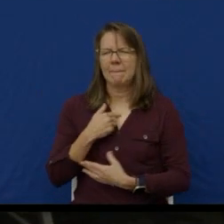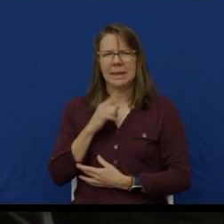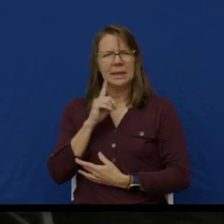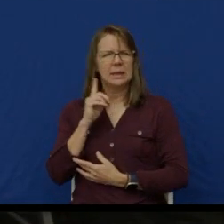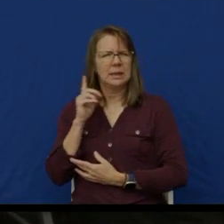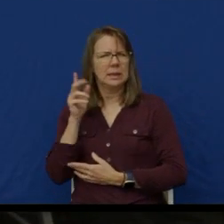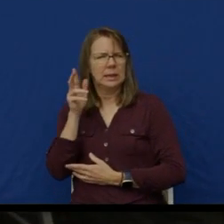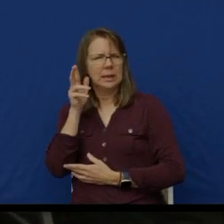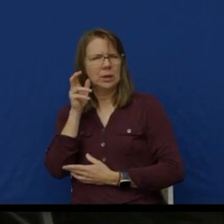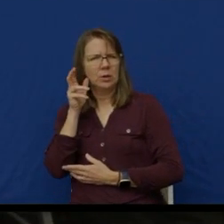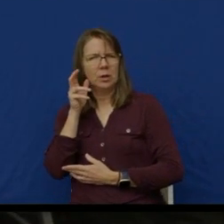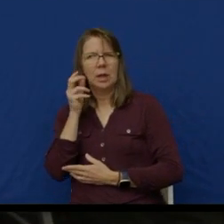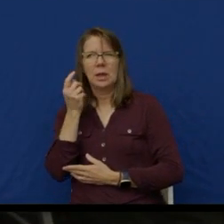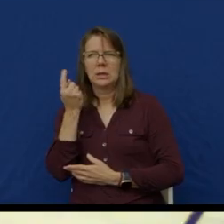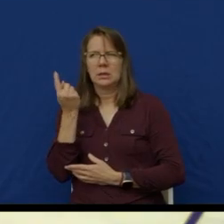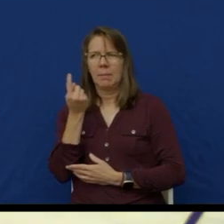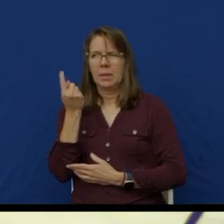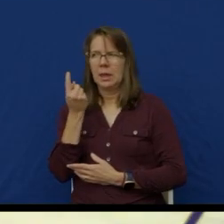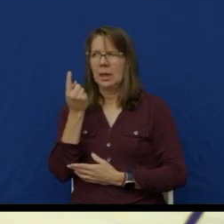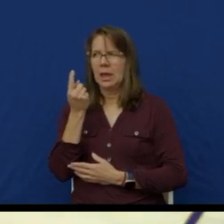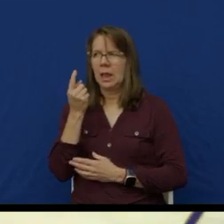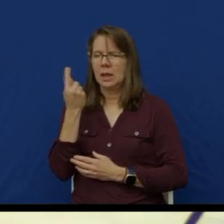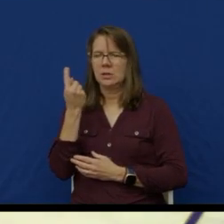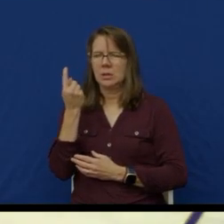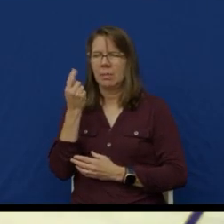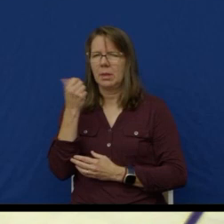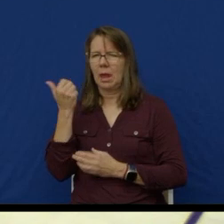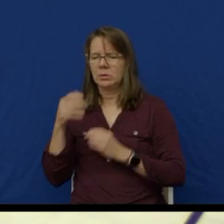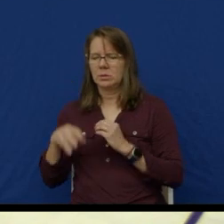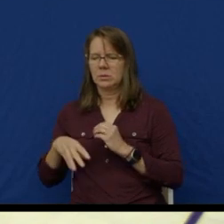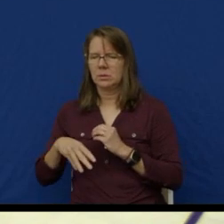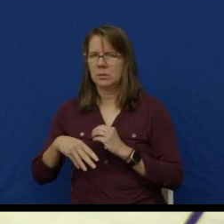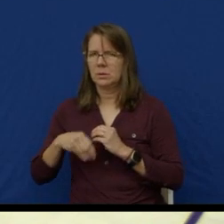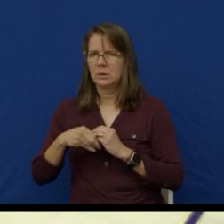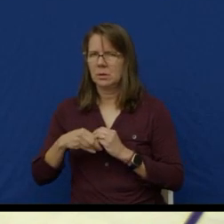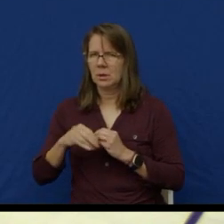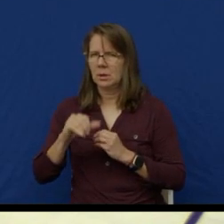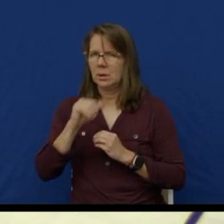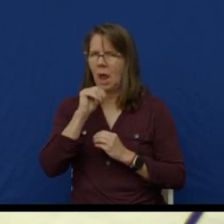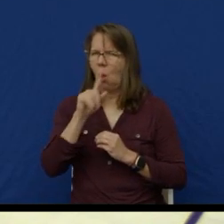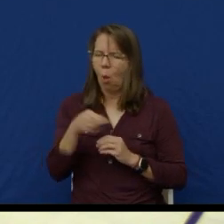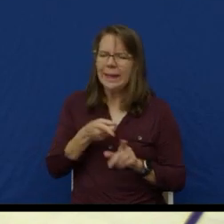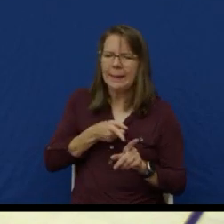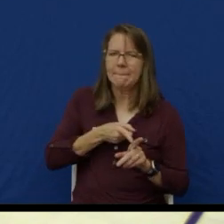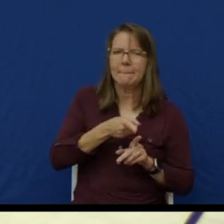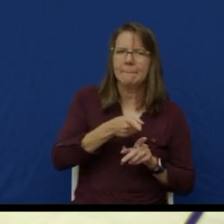addition to the content, which we can continue to work on. I'm